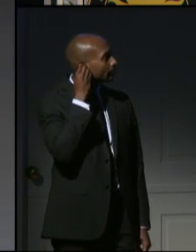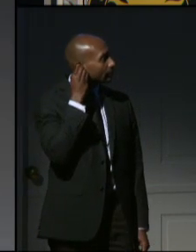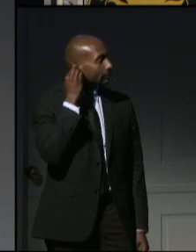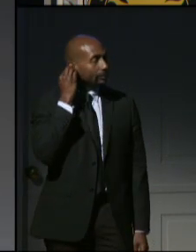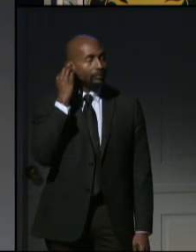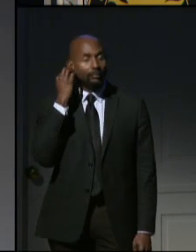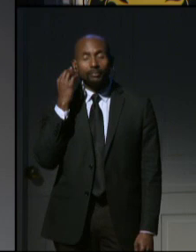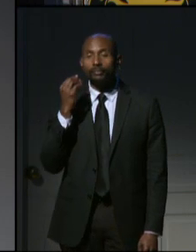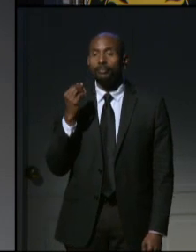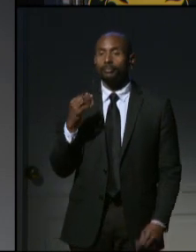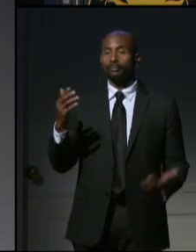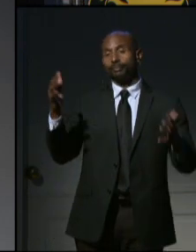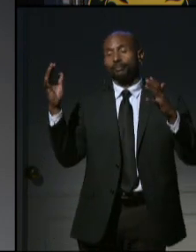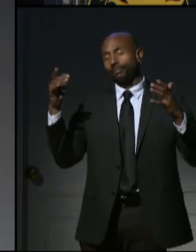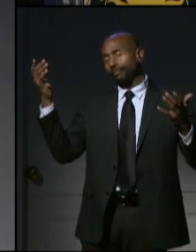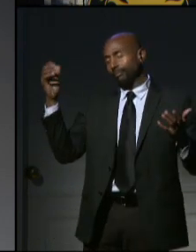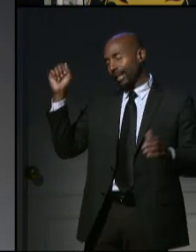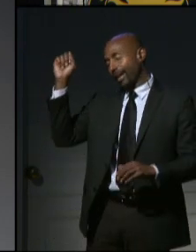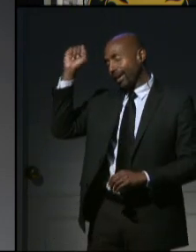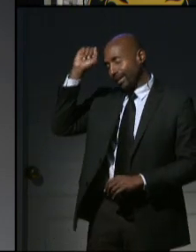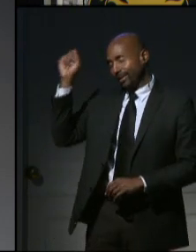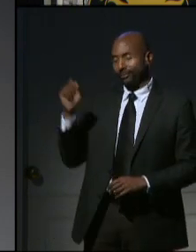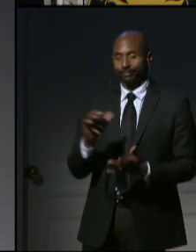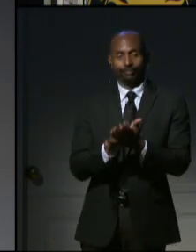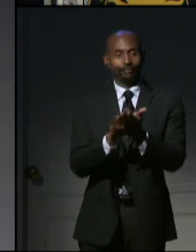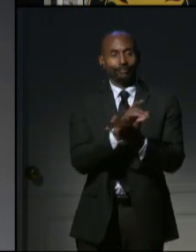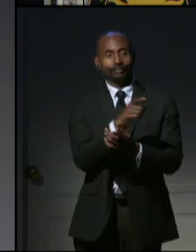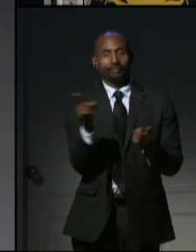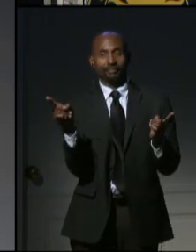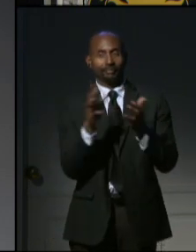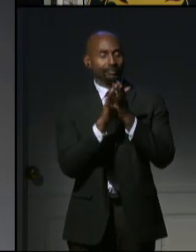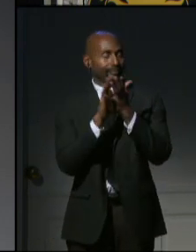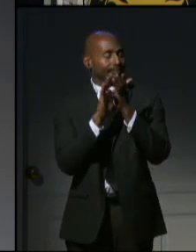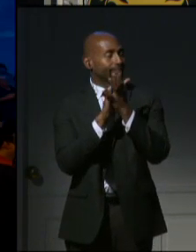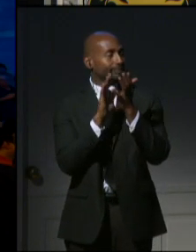So I just want, yay.